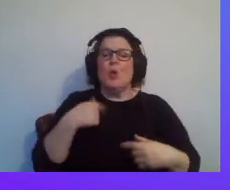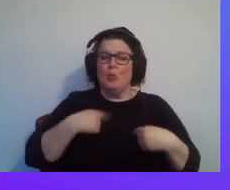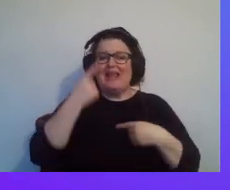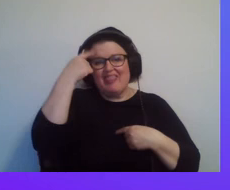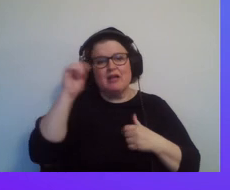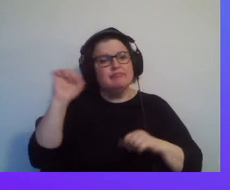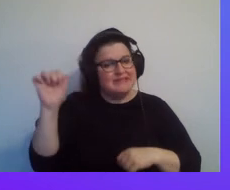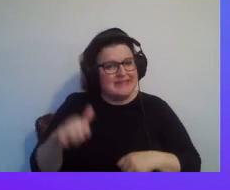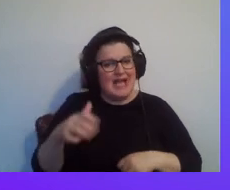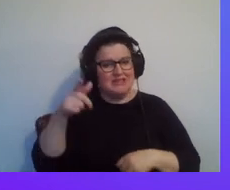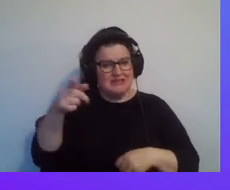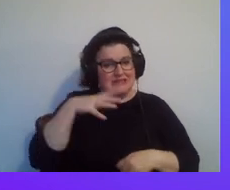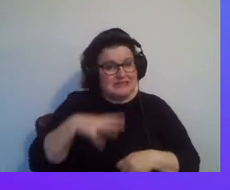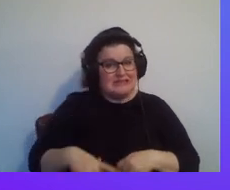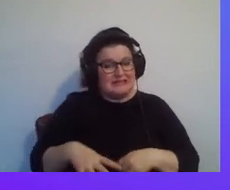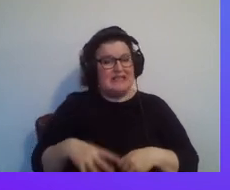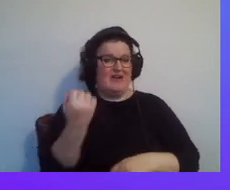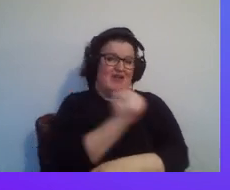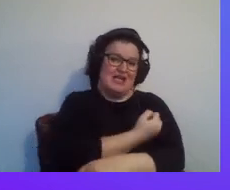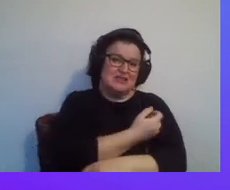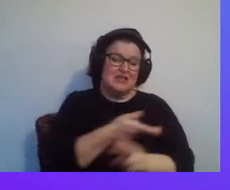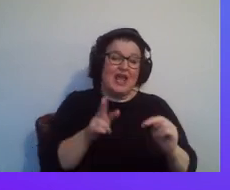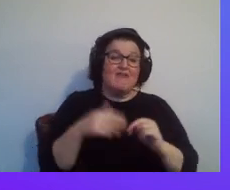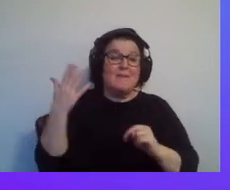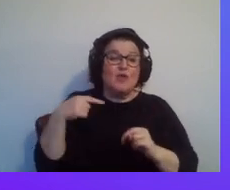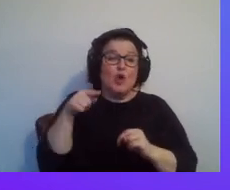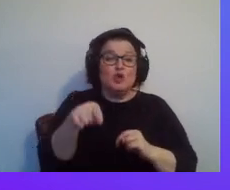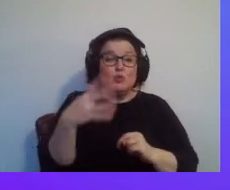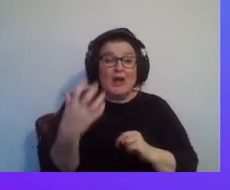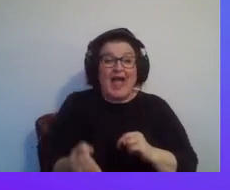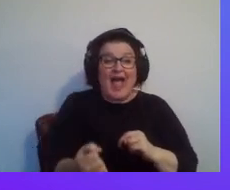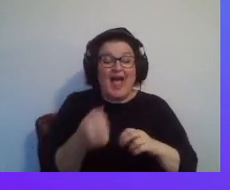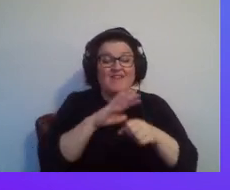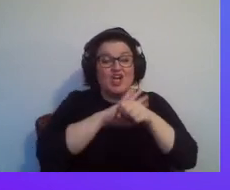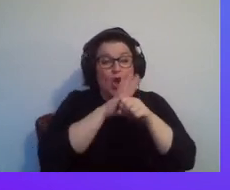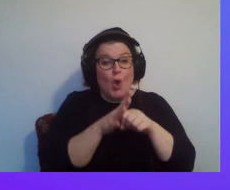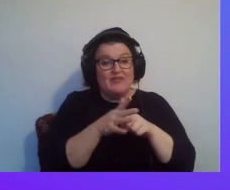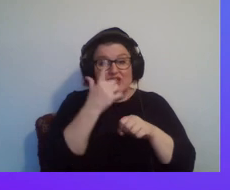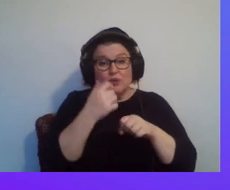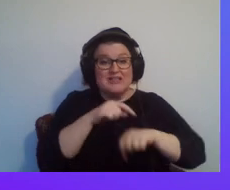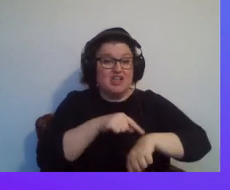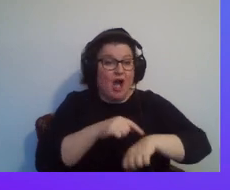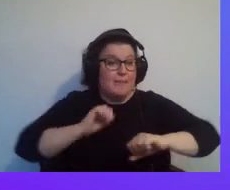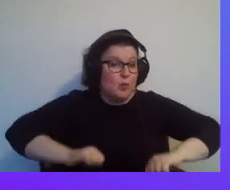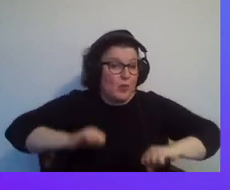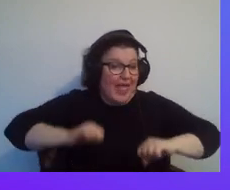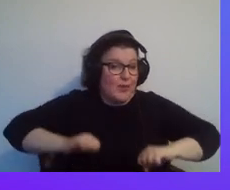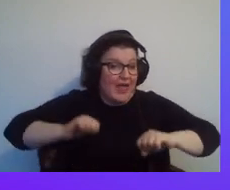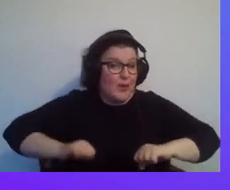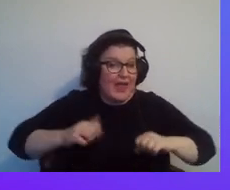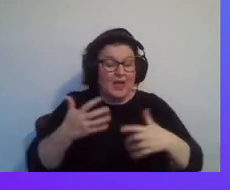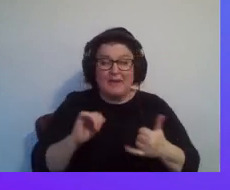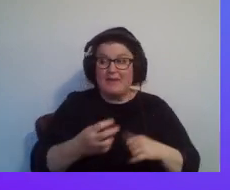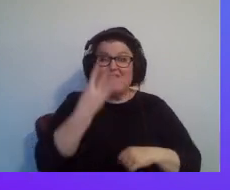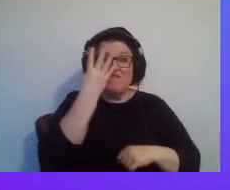you have had COVID. There is a time in which we're asking you to wait. So I think you have to be